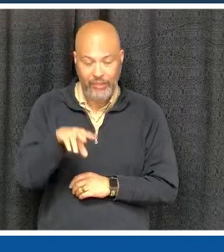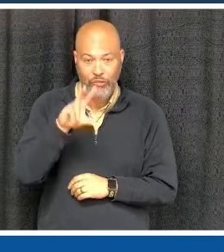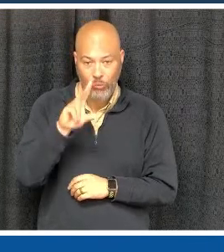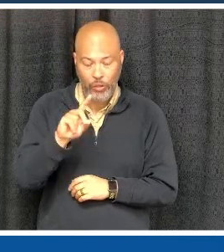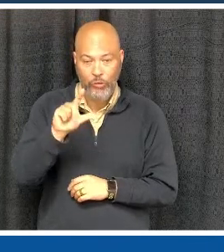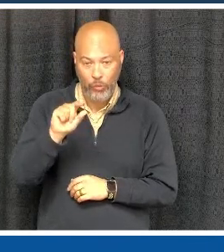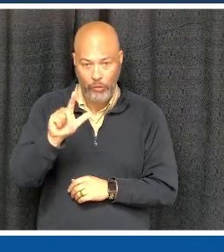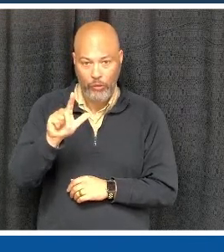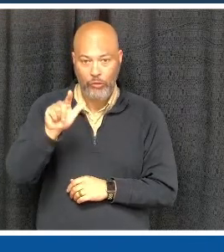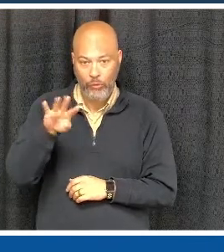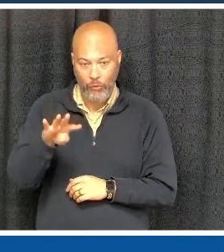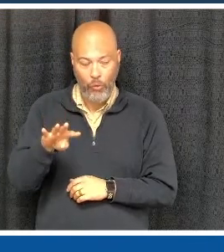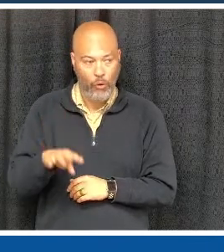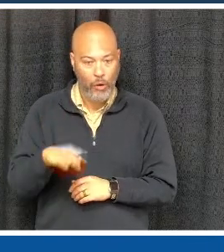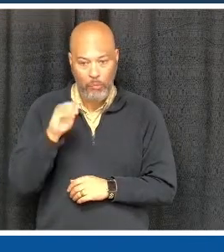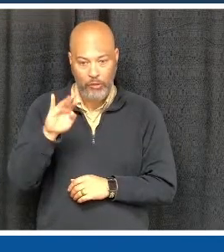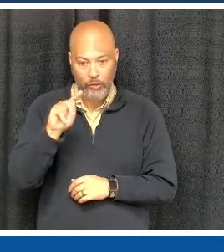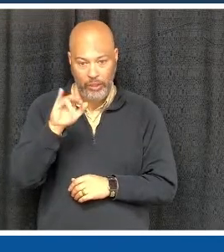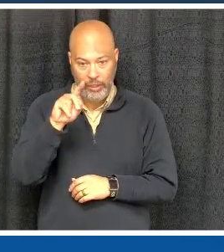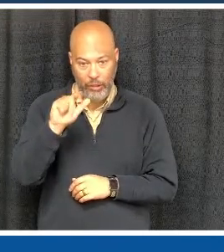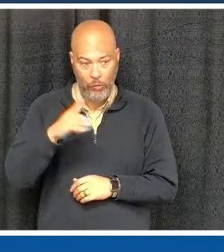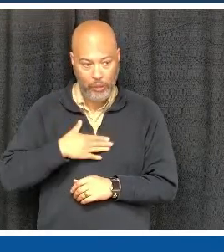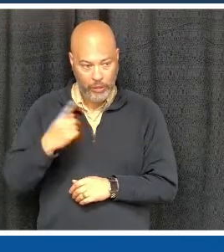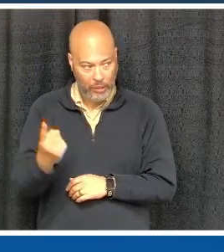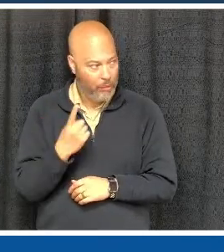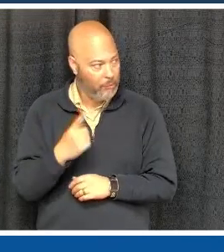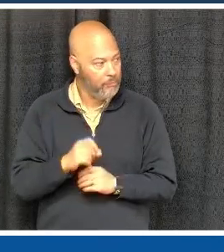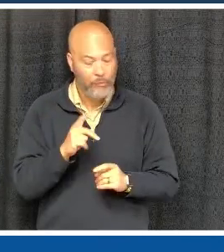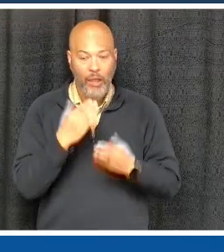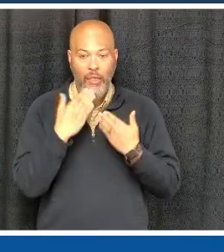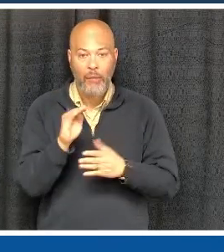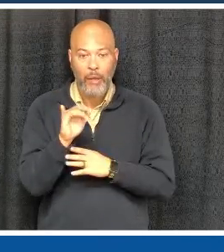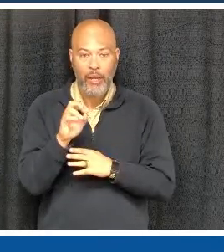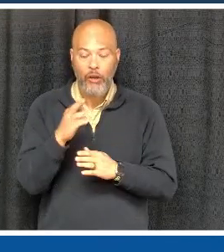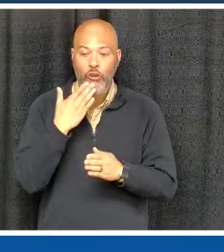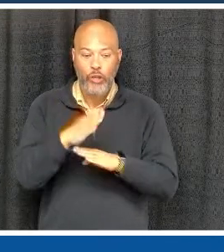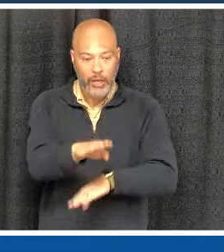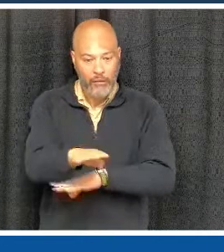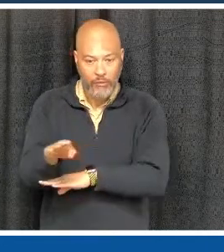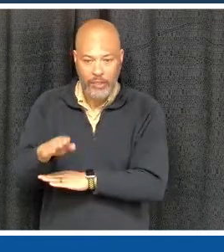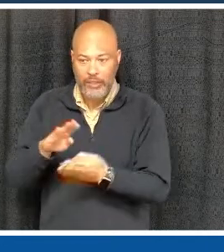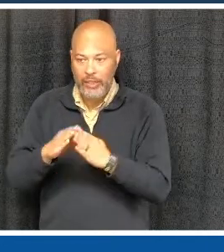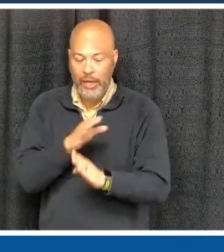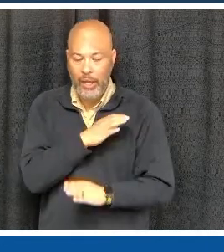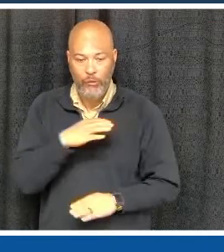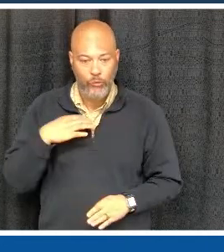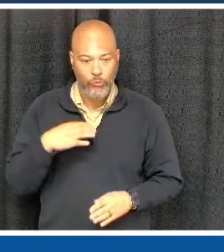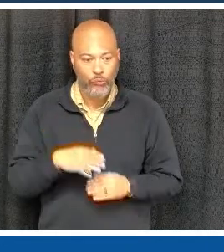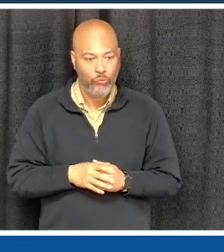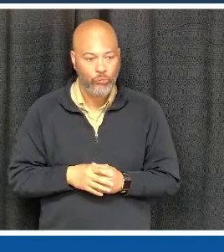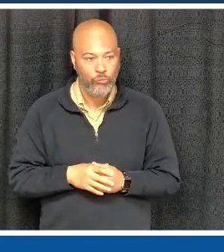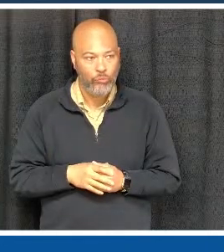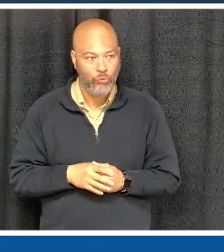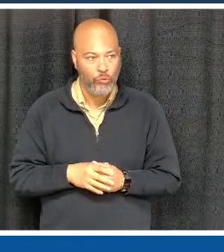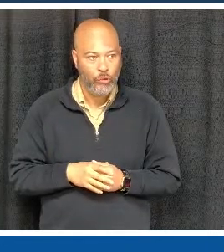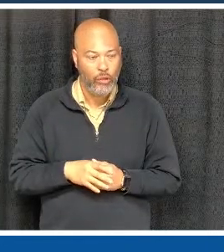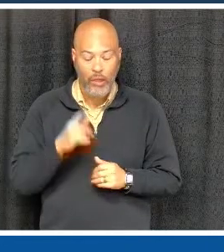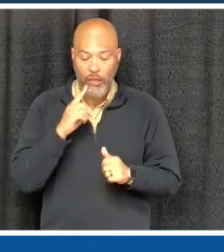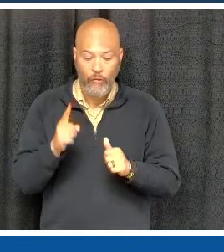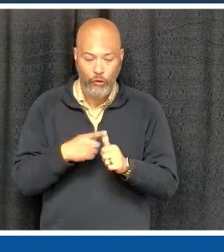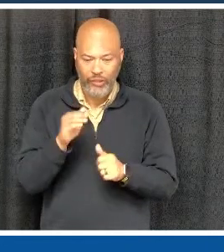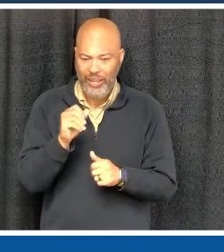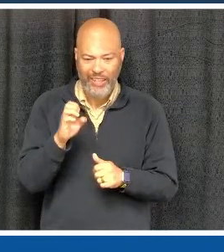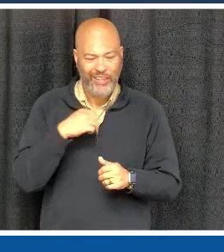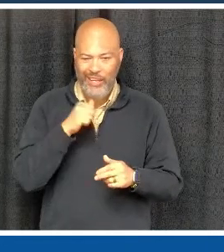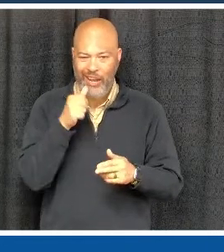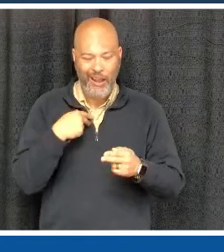2023-24. Mr. Tyndall, please, sir. Thank you, Mayor. Good evening, City Council. This first case, I don't have a